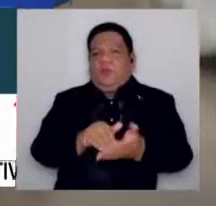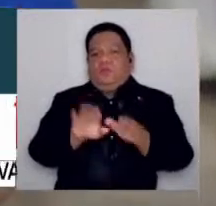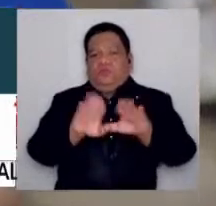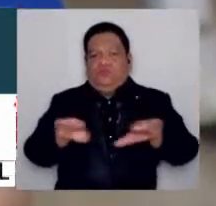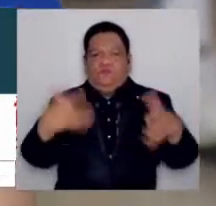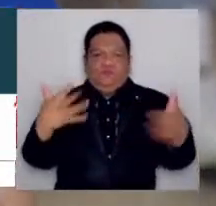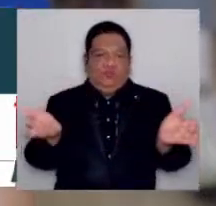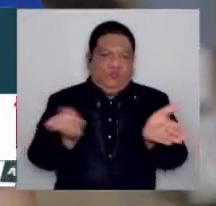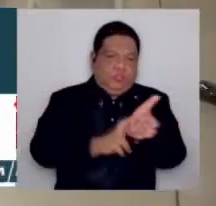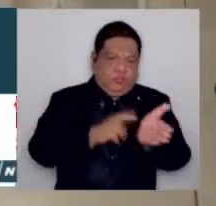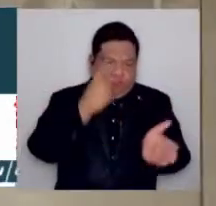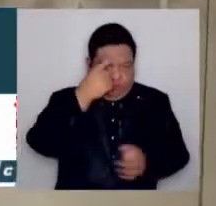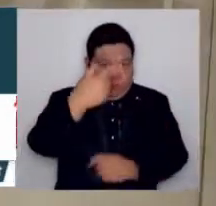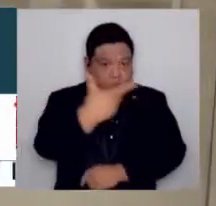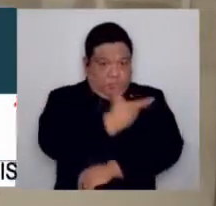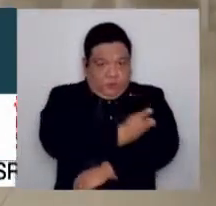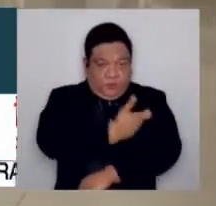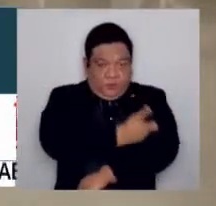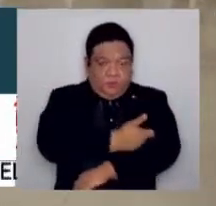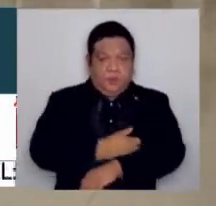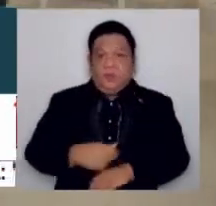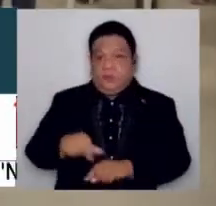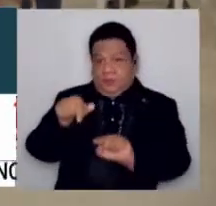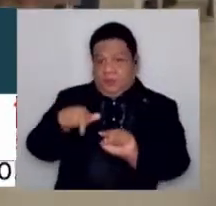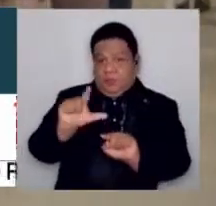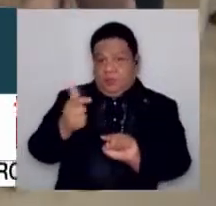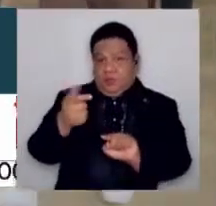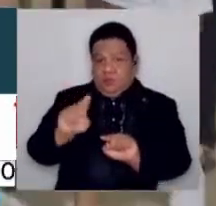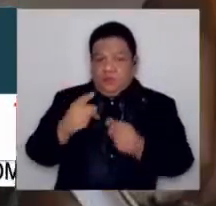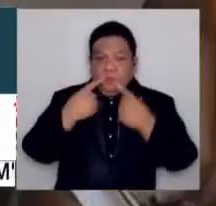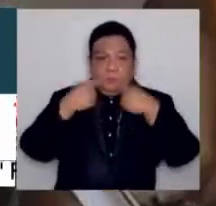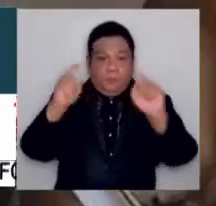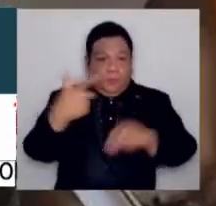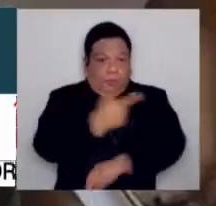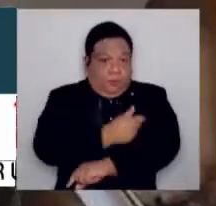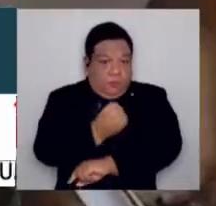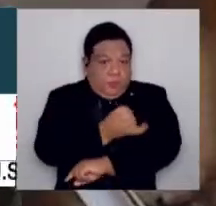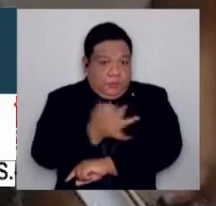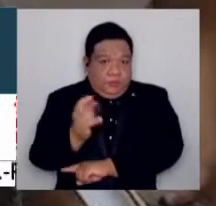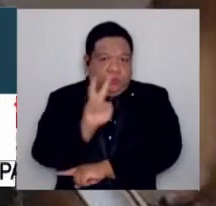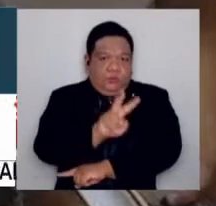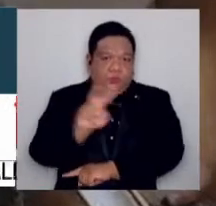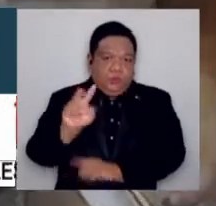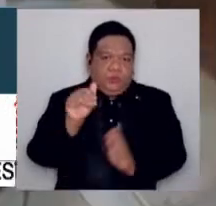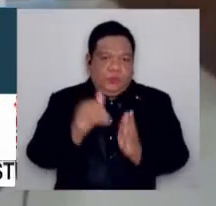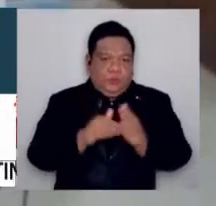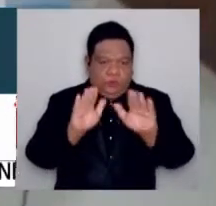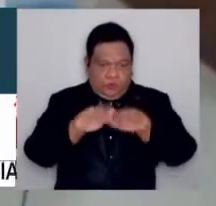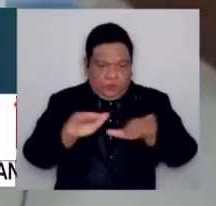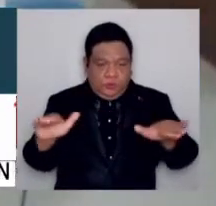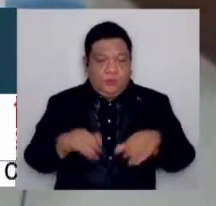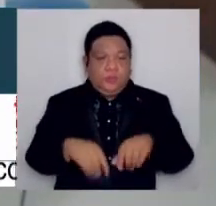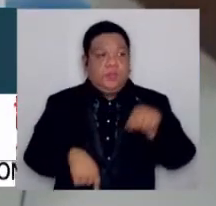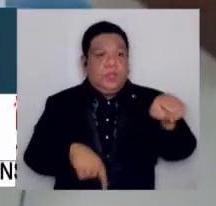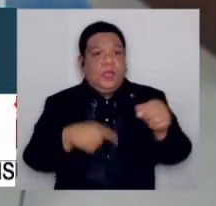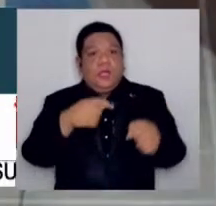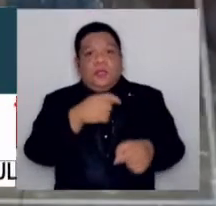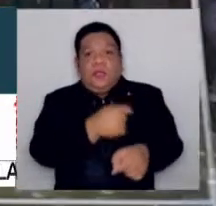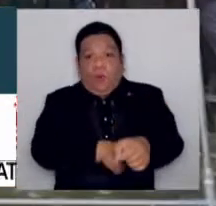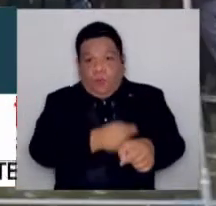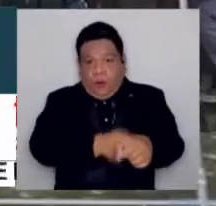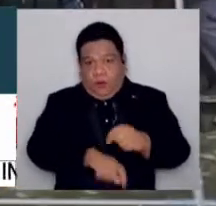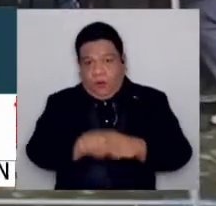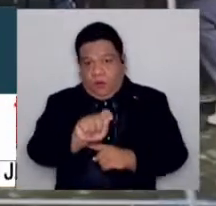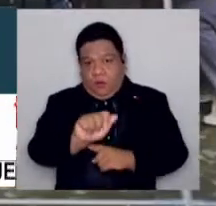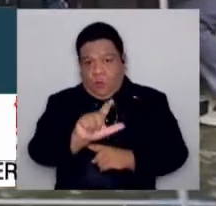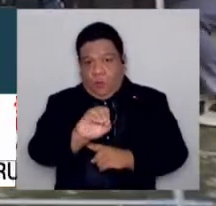shots. The local government has so far vaccinated 22,000 kids. Over in Tacloban, 300 miners were